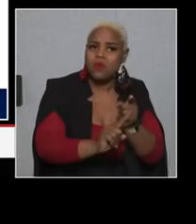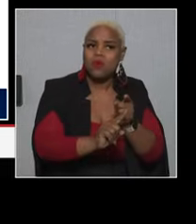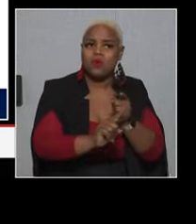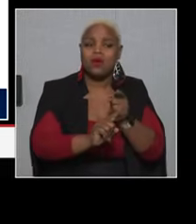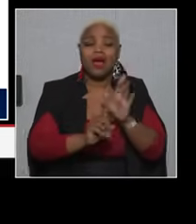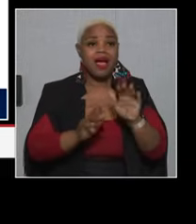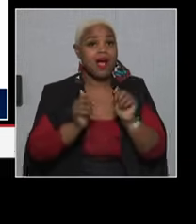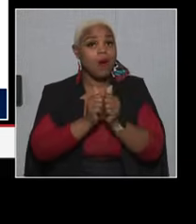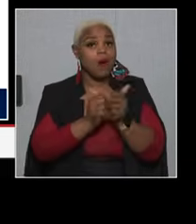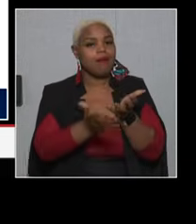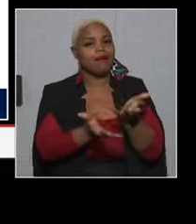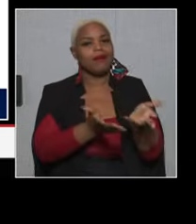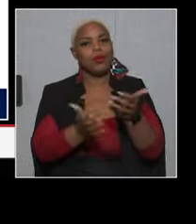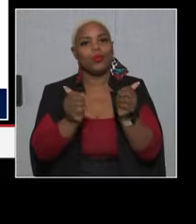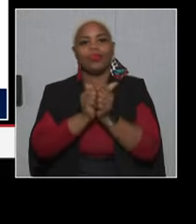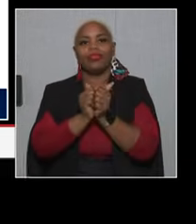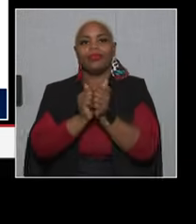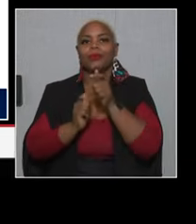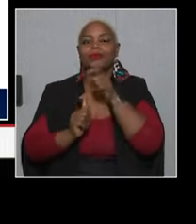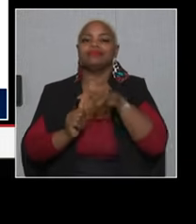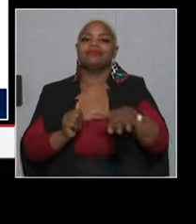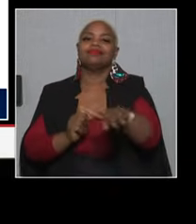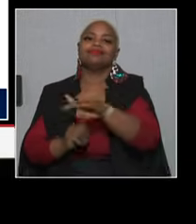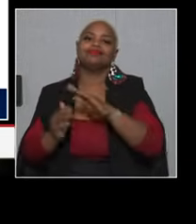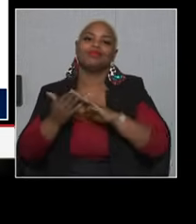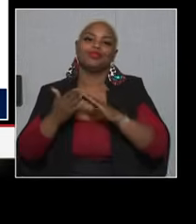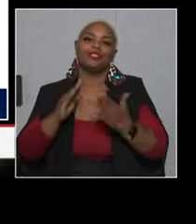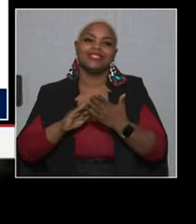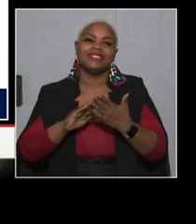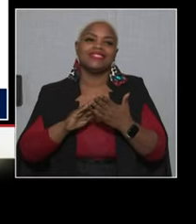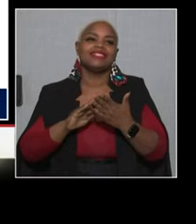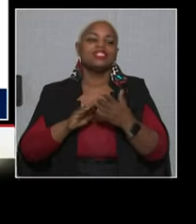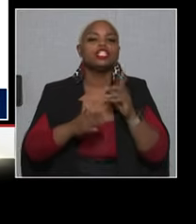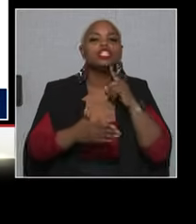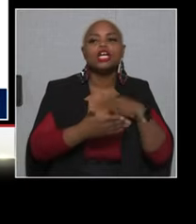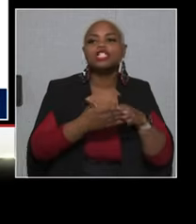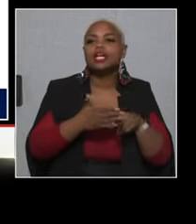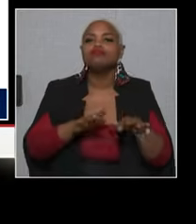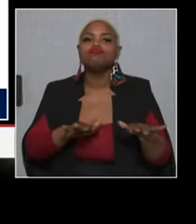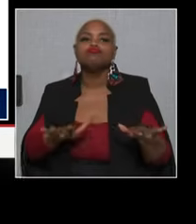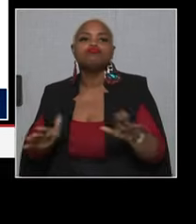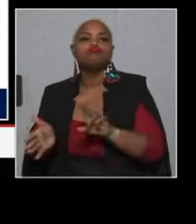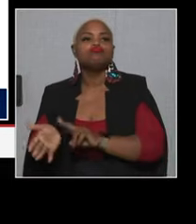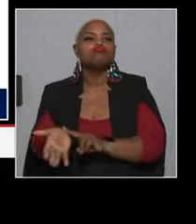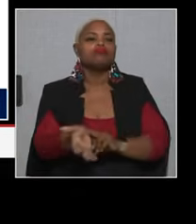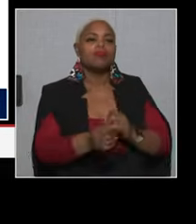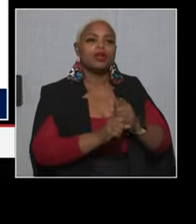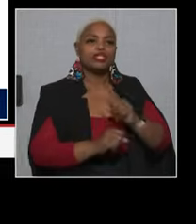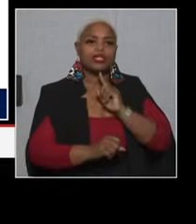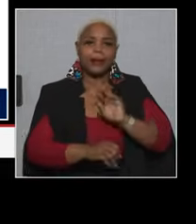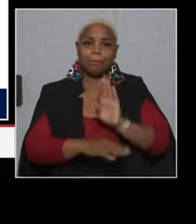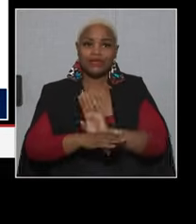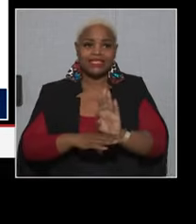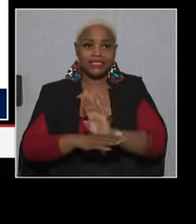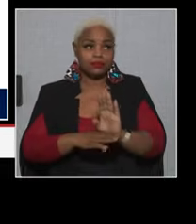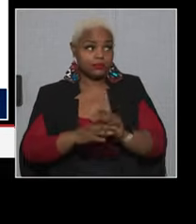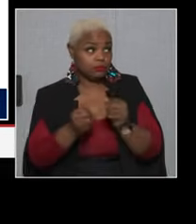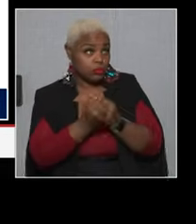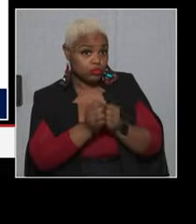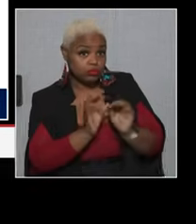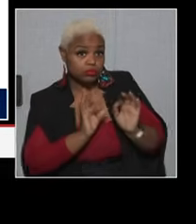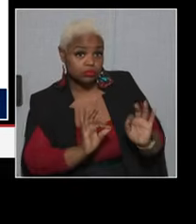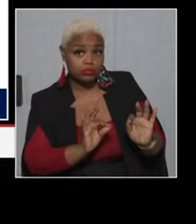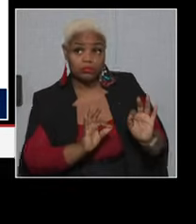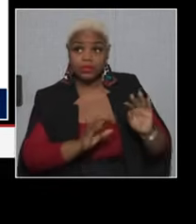businesses safe by conducting hundreds of checks throughout each district to ensure that our businesses have the safety that they need at this